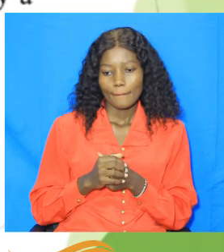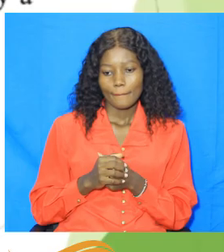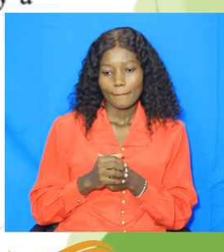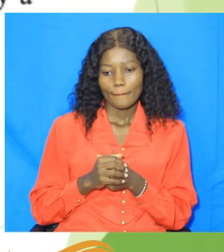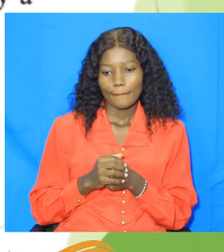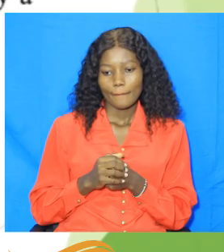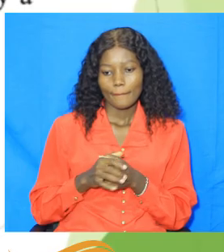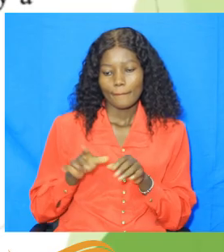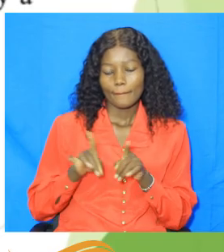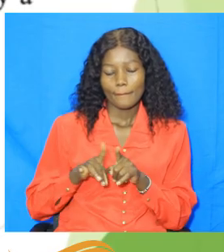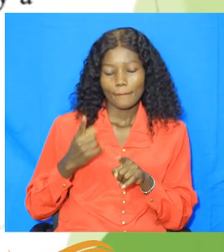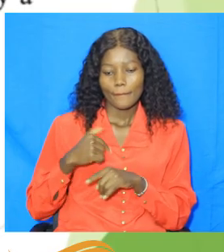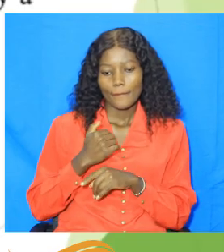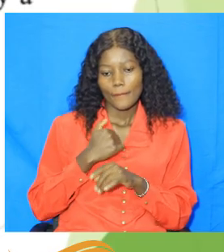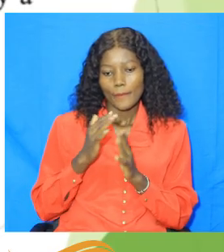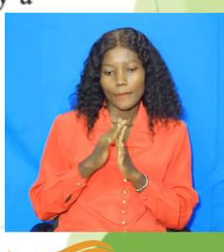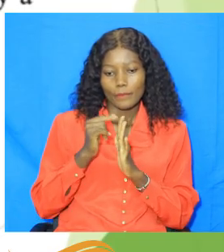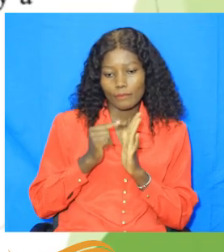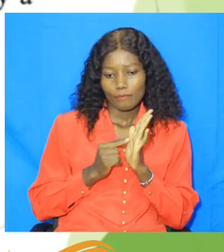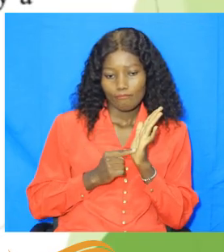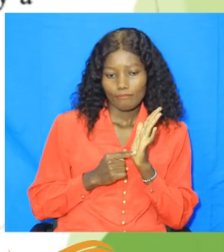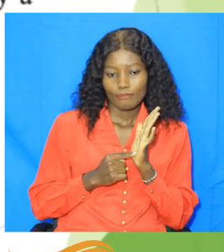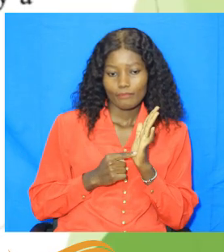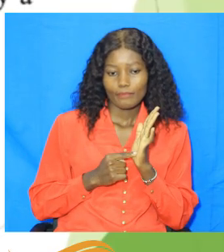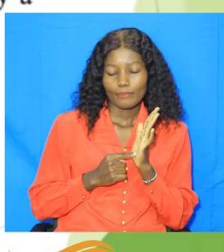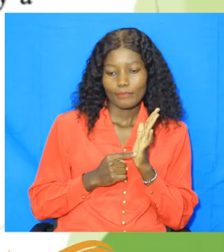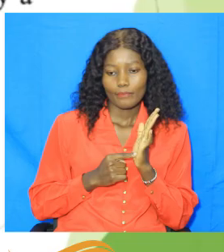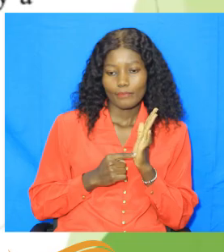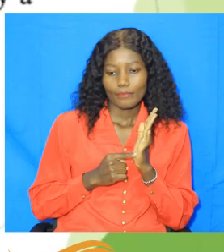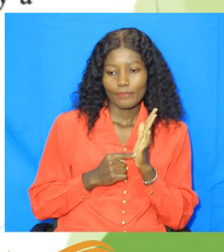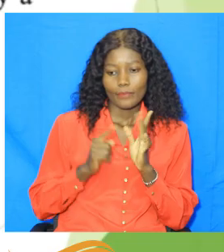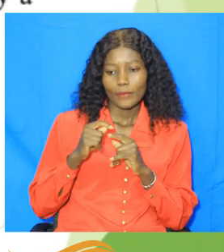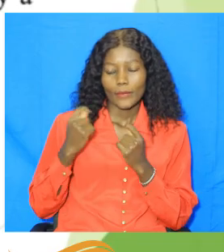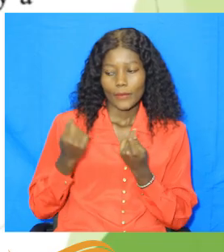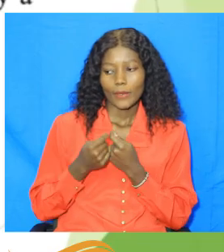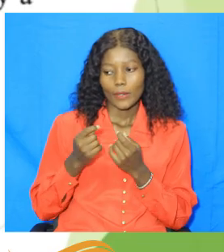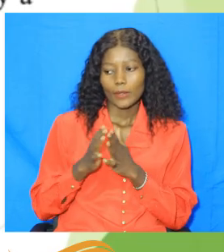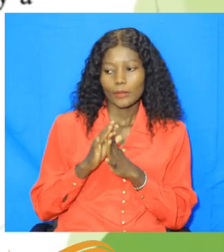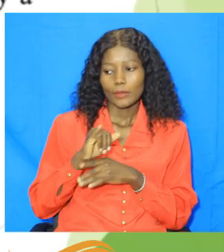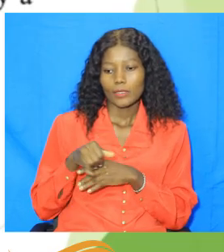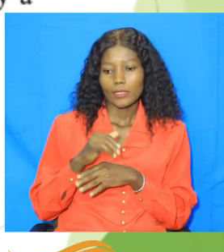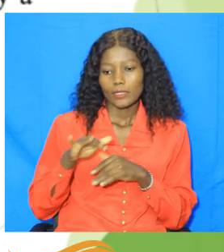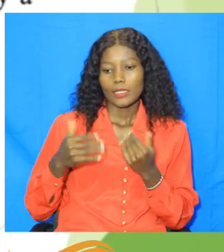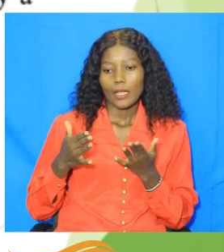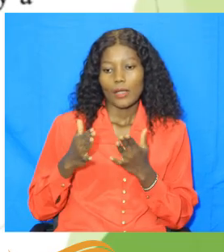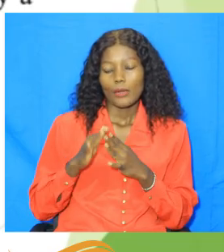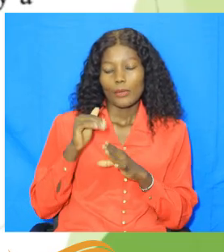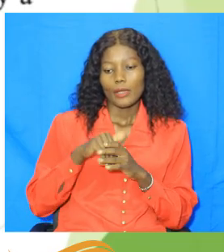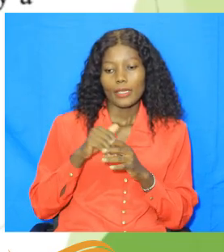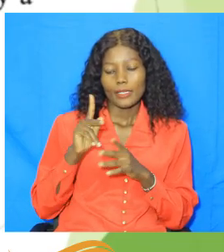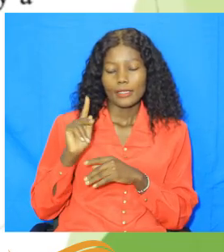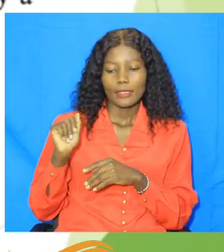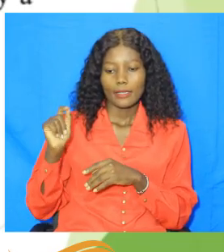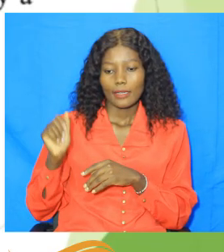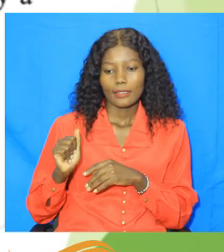So we also have scoring criteria, just as in it was in kata. And in